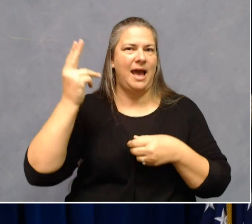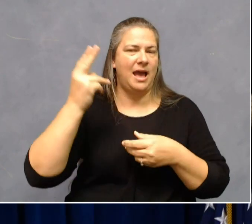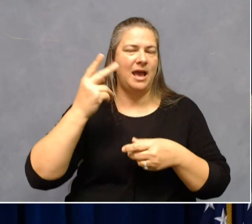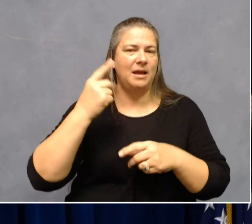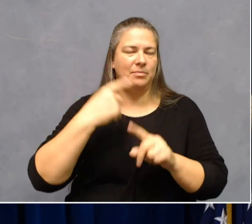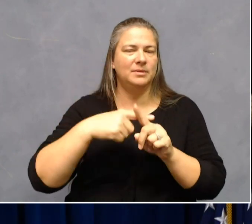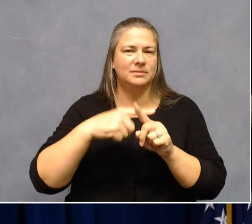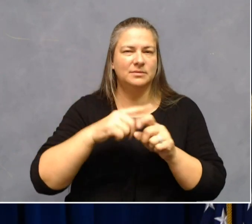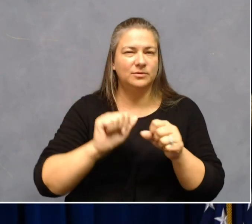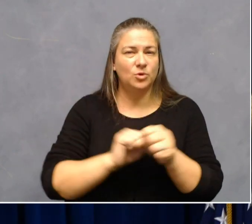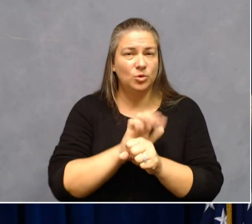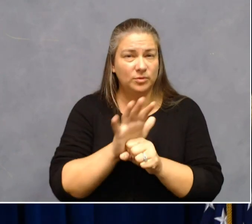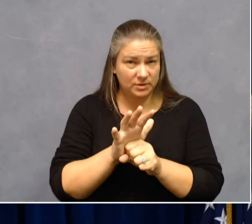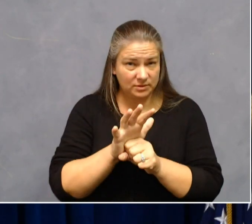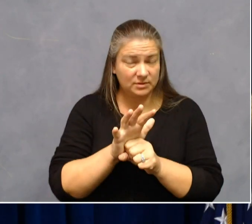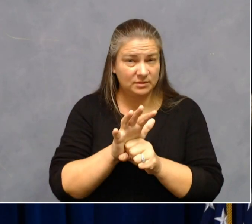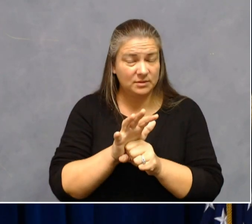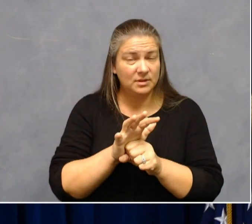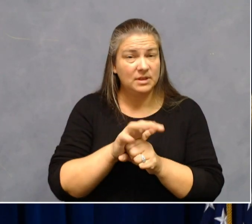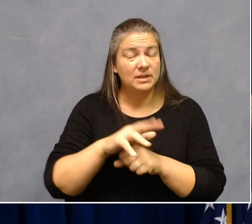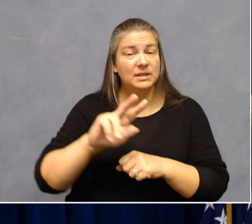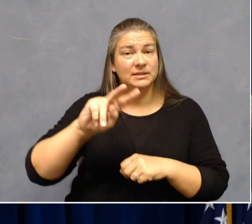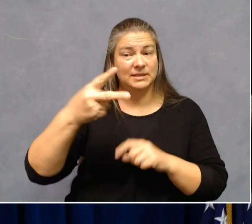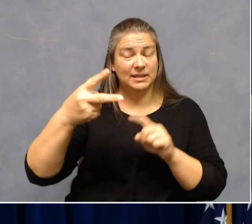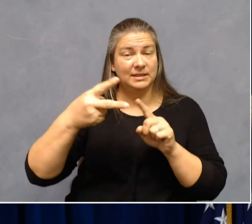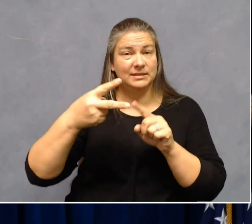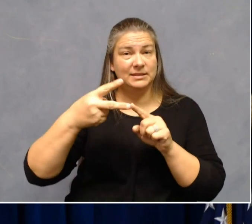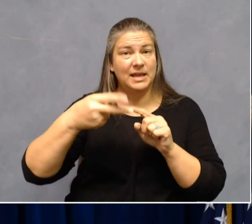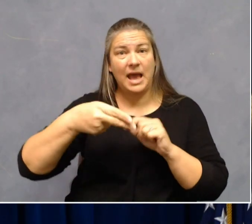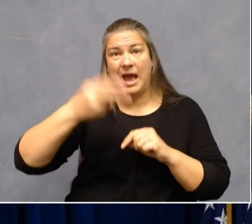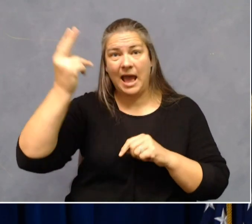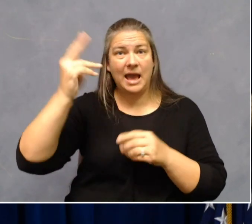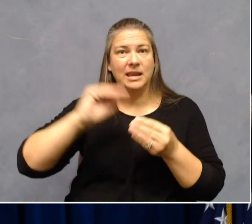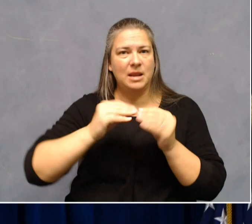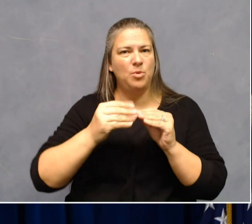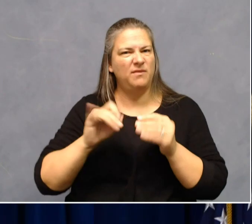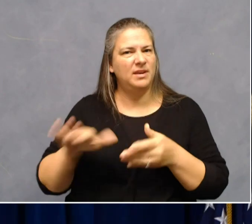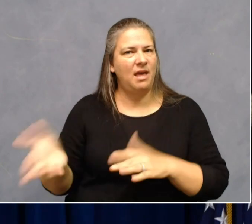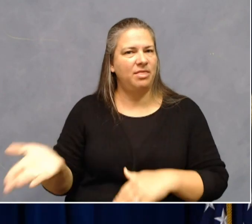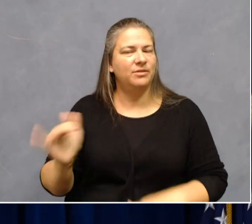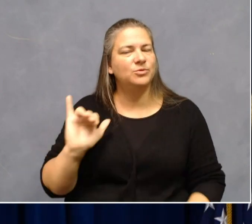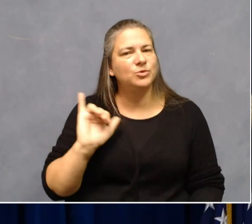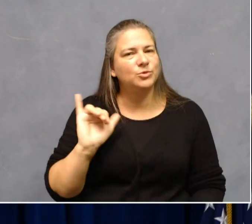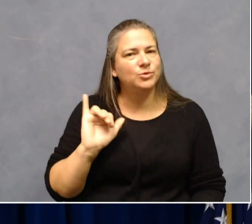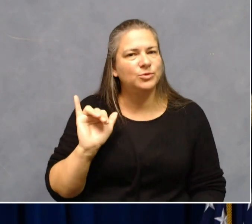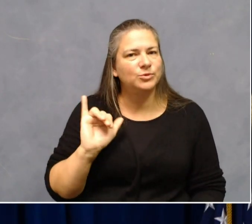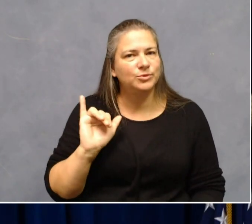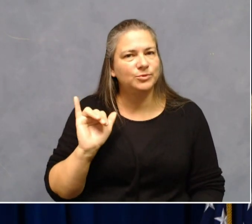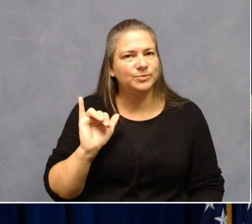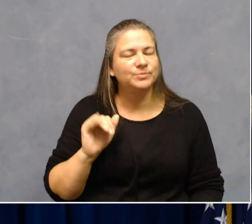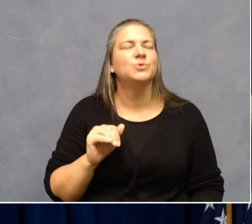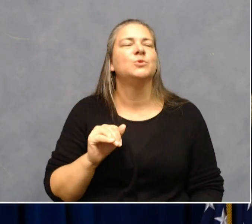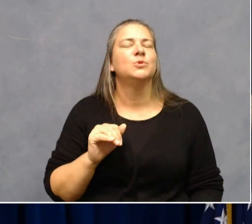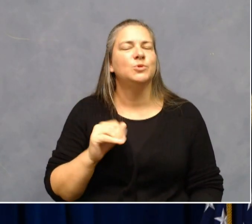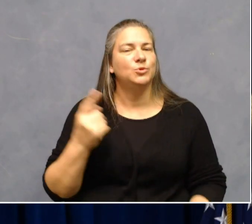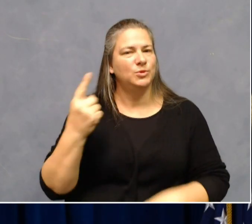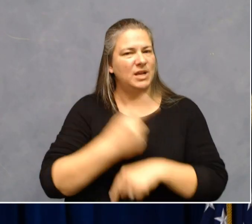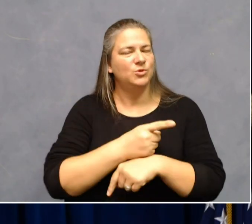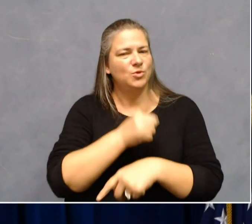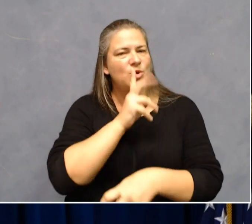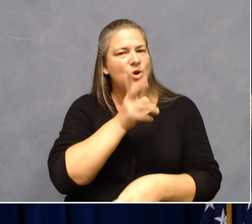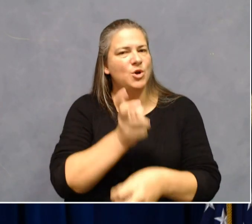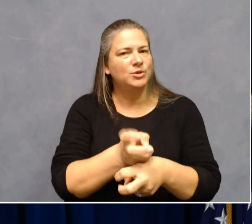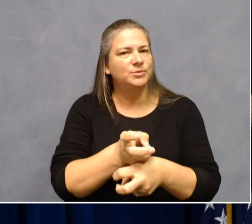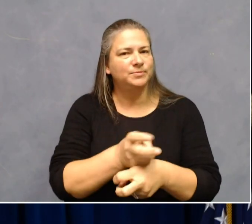cases and the second highest number of deaths. This is a hard day.